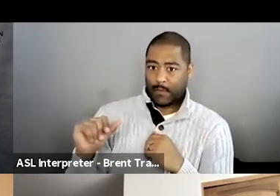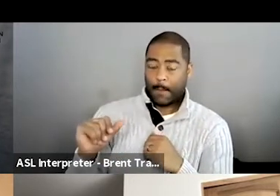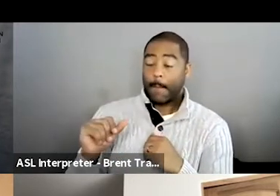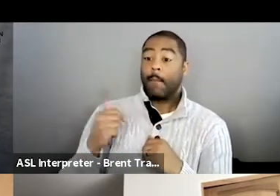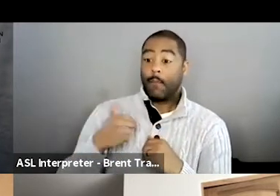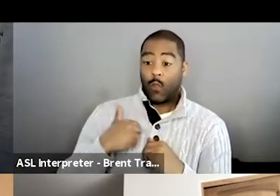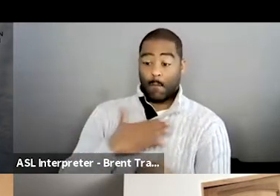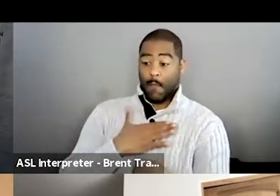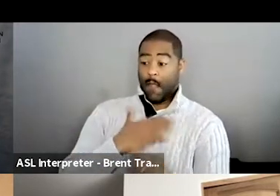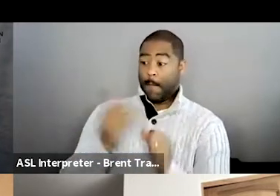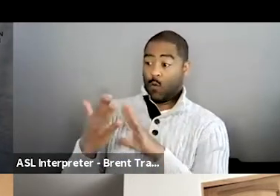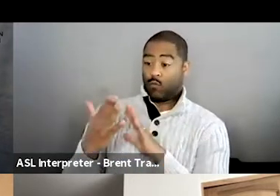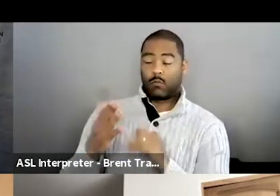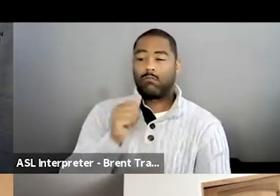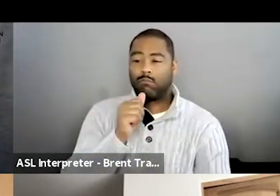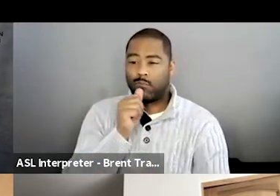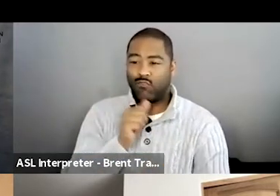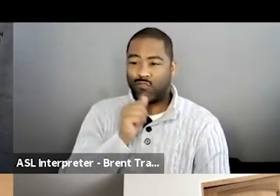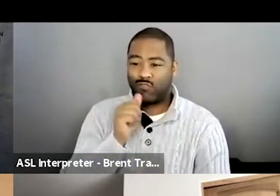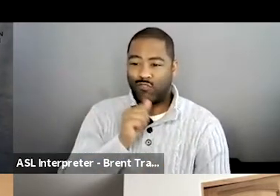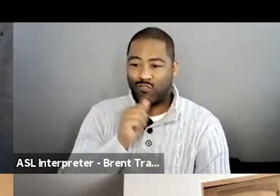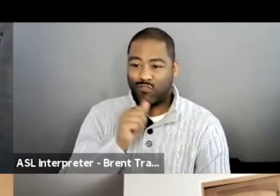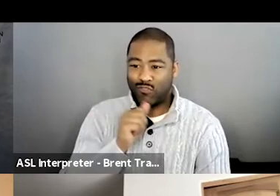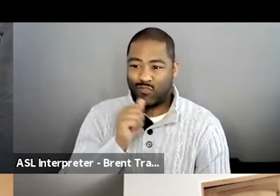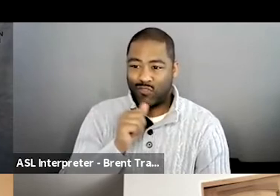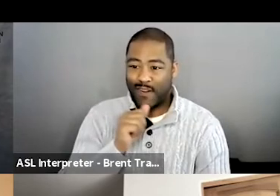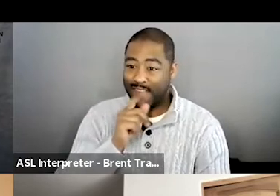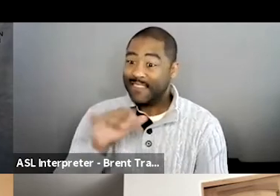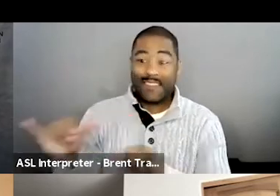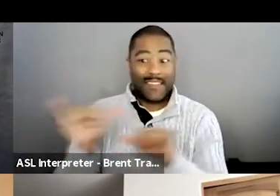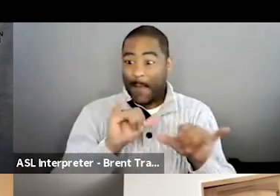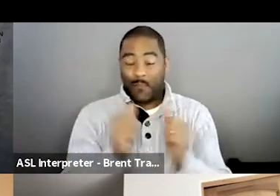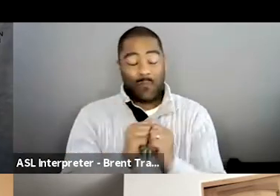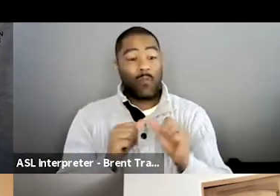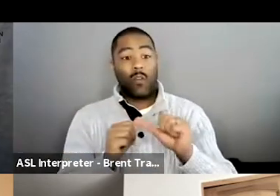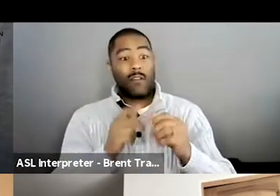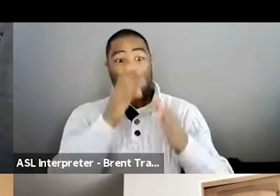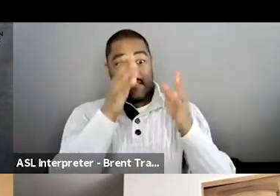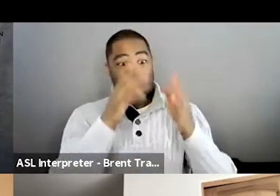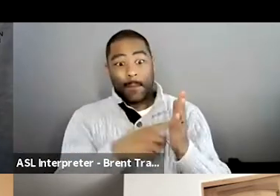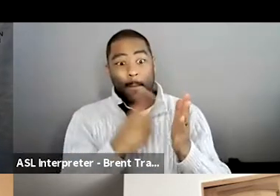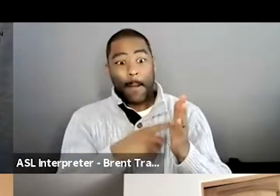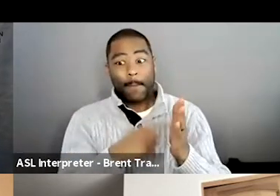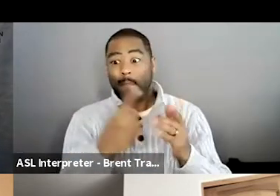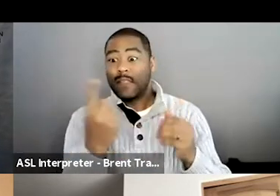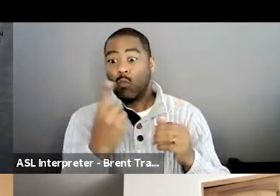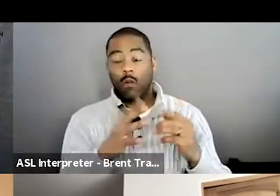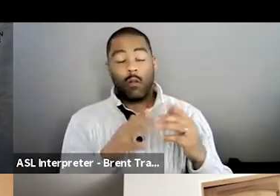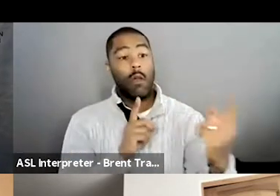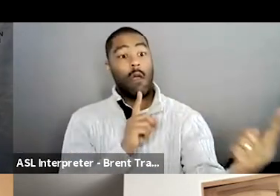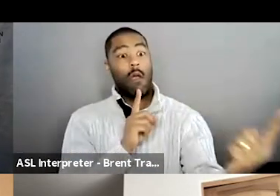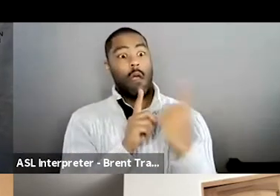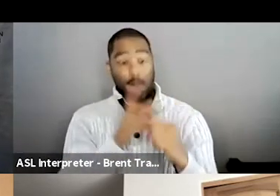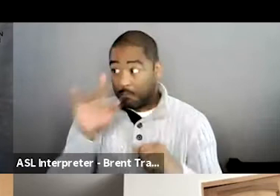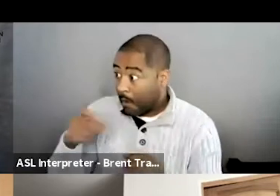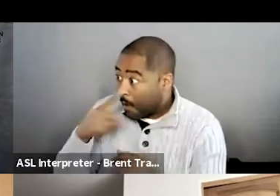different set of patients for me over time. You know, even when you see me like tying my shoes, you might go, can I help you? And I'd be like, no, no, no, I can do it. can do it.